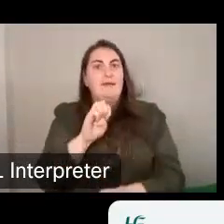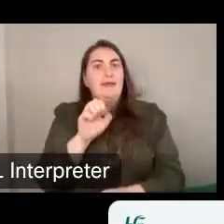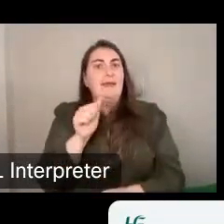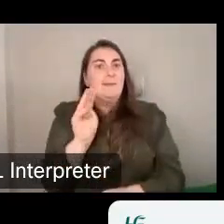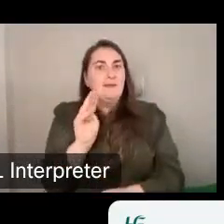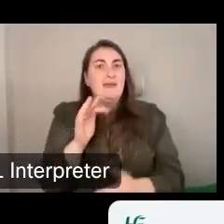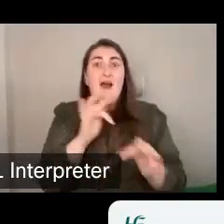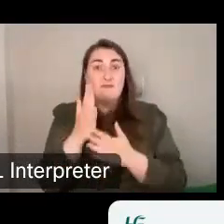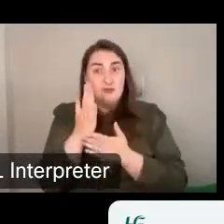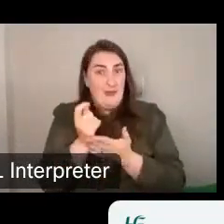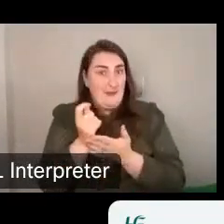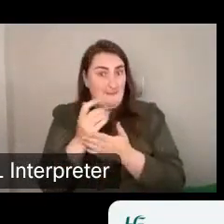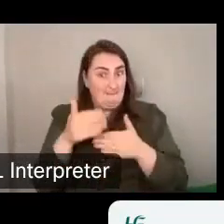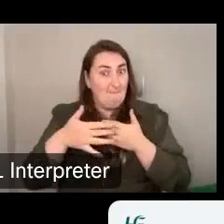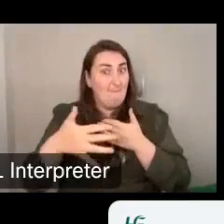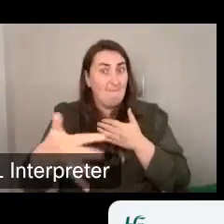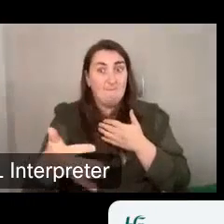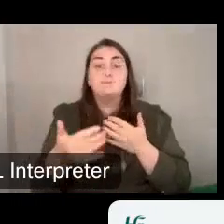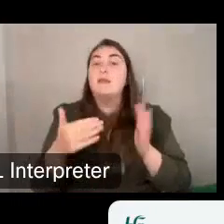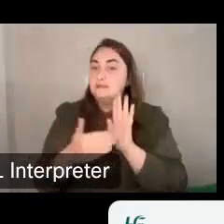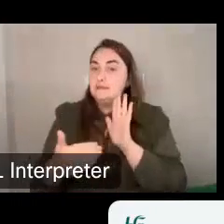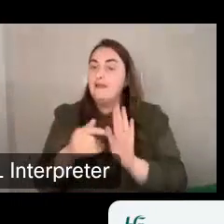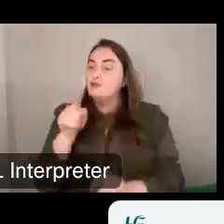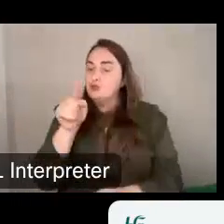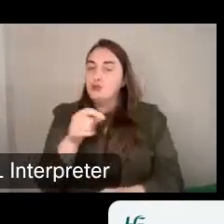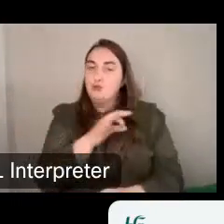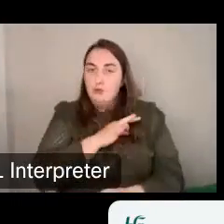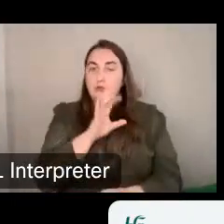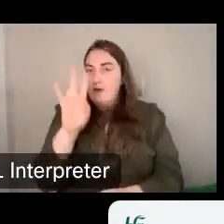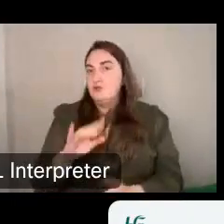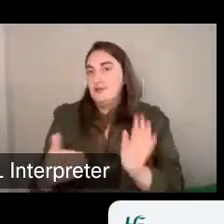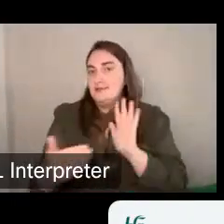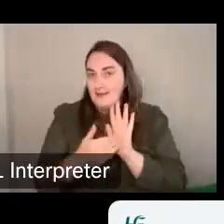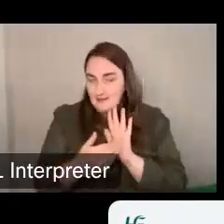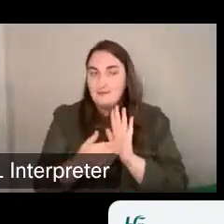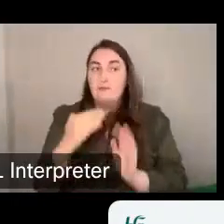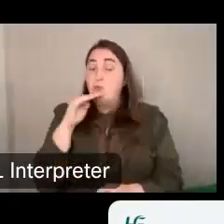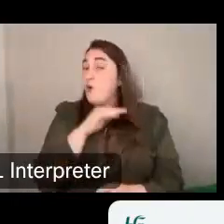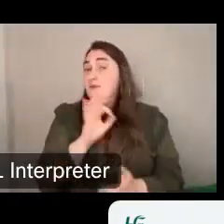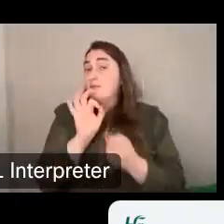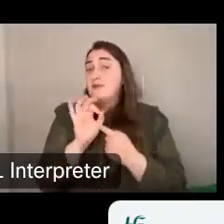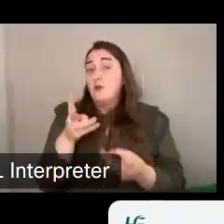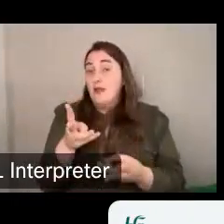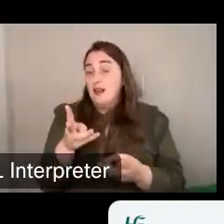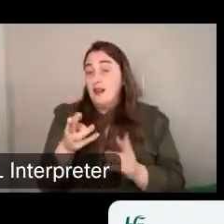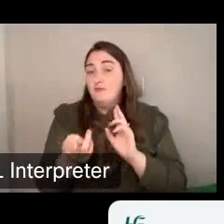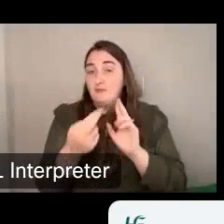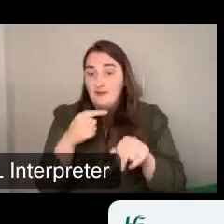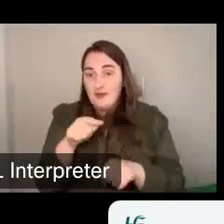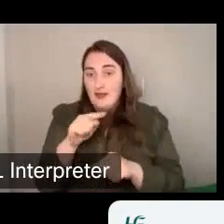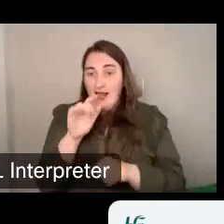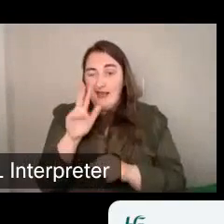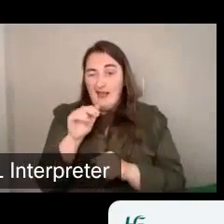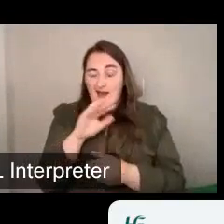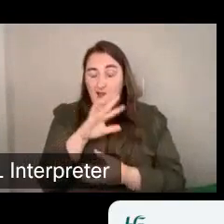some time. Yeah, that's actually a really useful question and an important question. I will answer it, and I might wrap a couple of